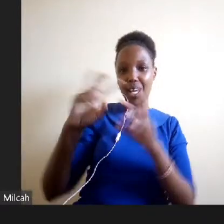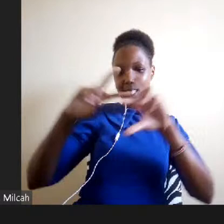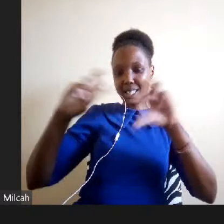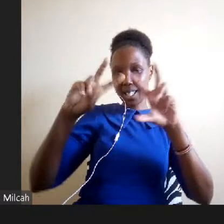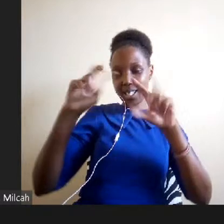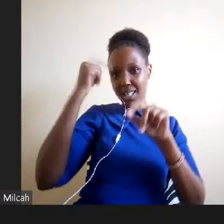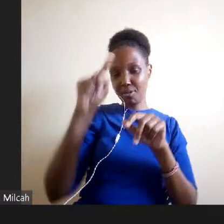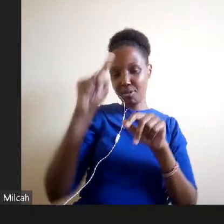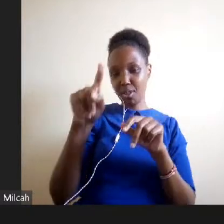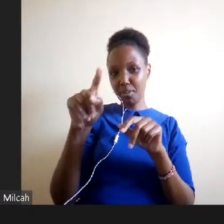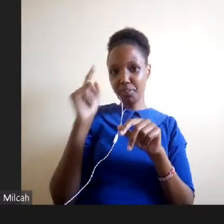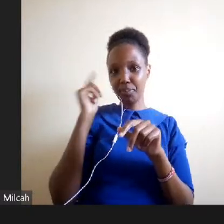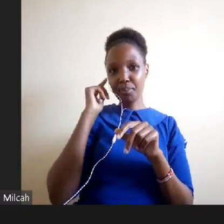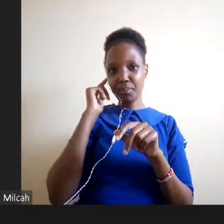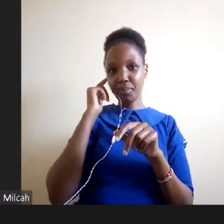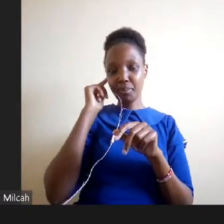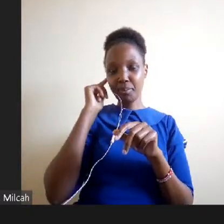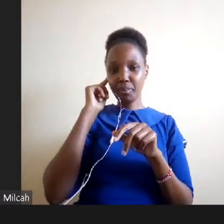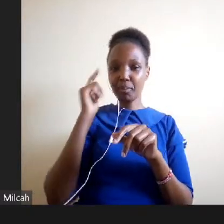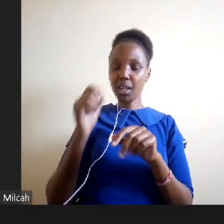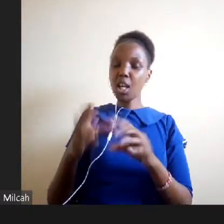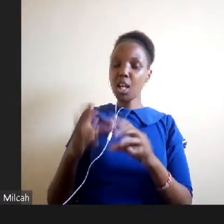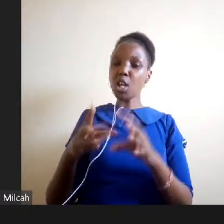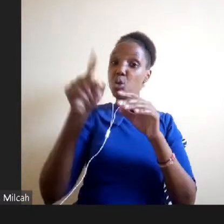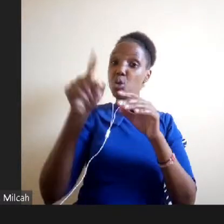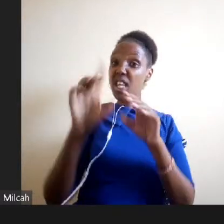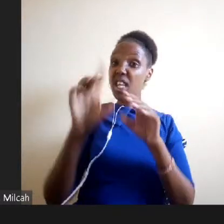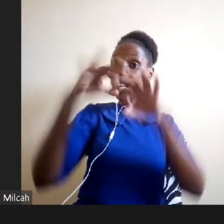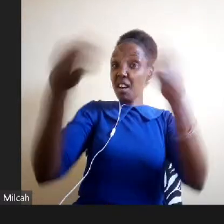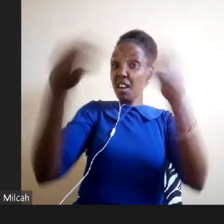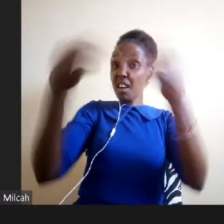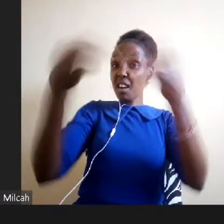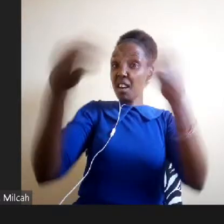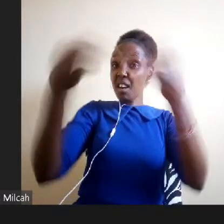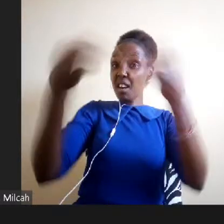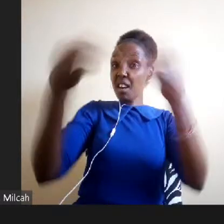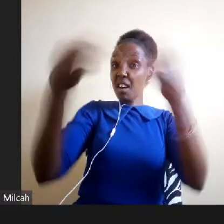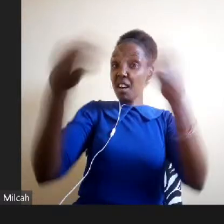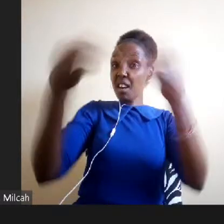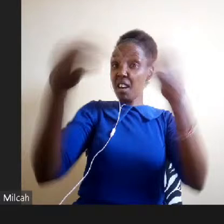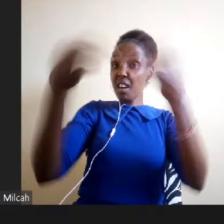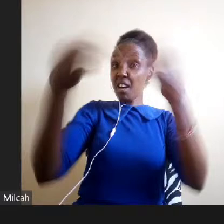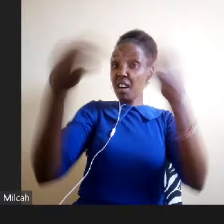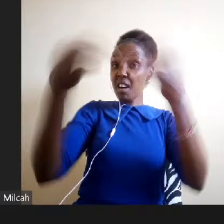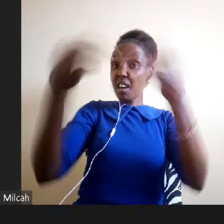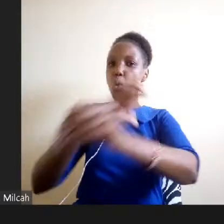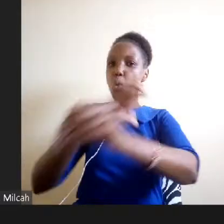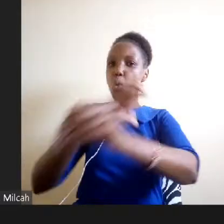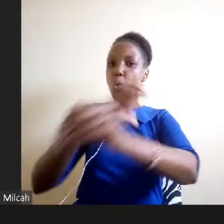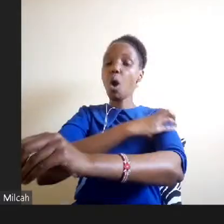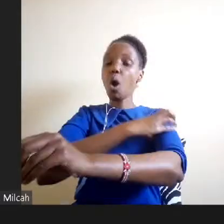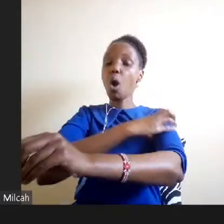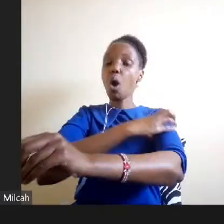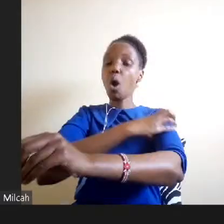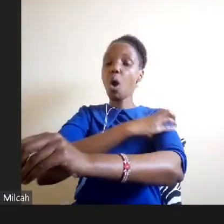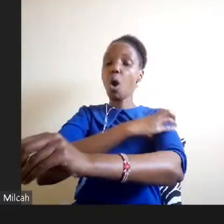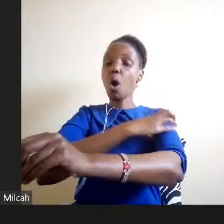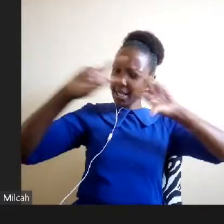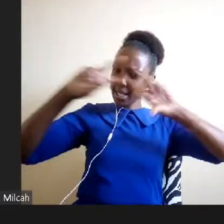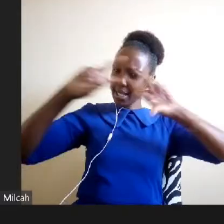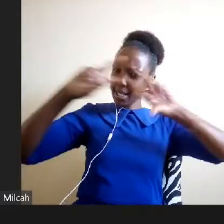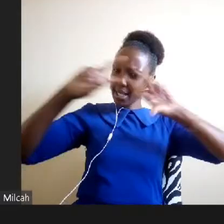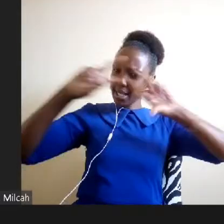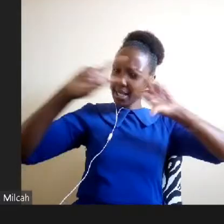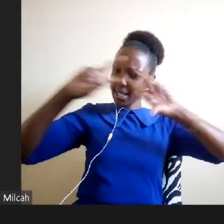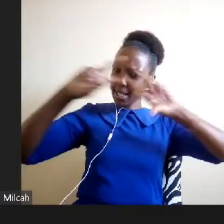Google Family Link gives you the ability to check the location of your child's device. On the main screen of the app, scroll down